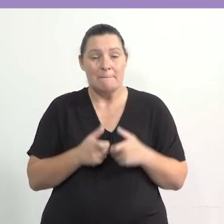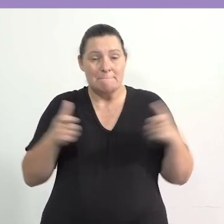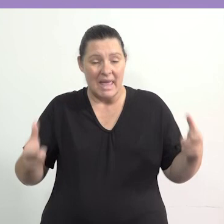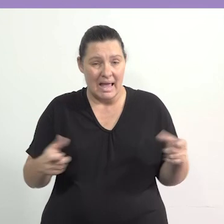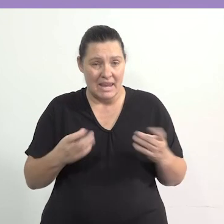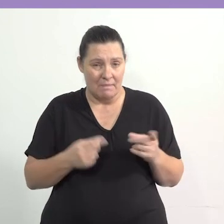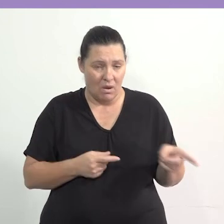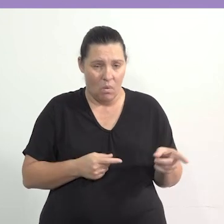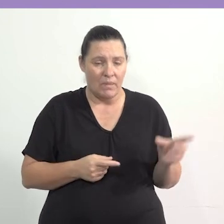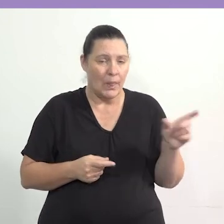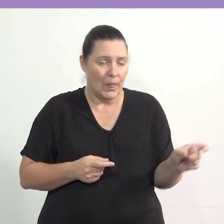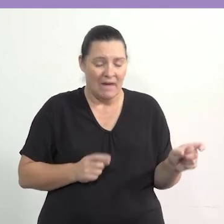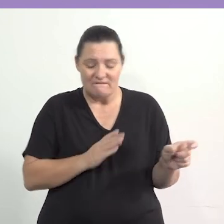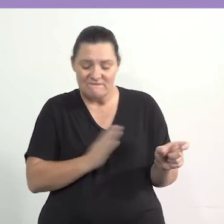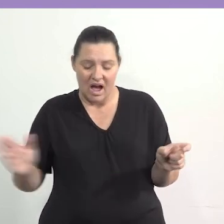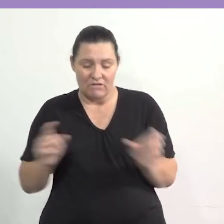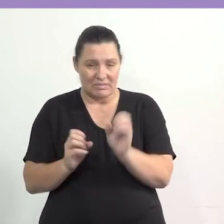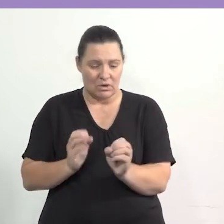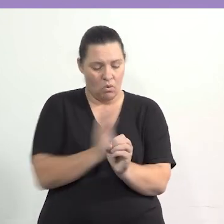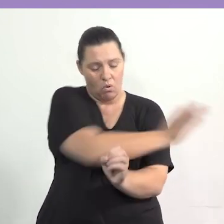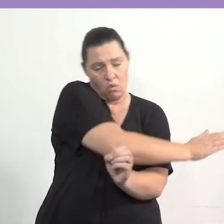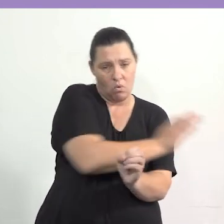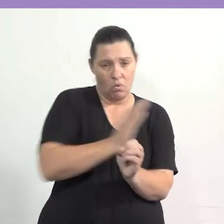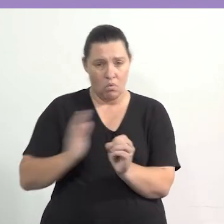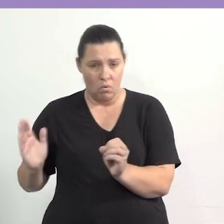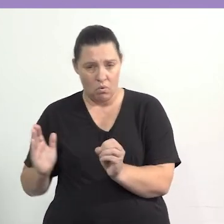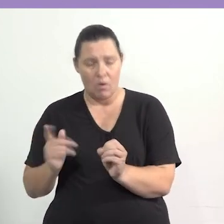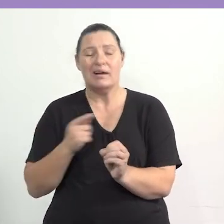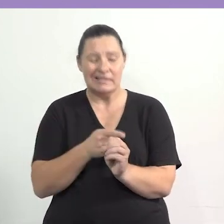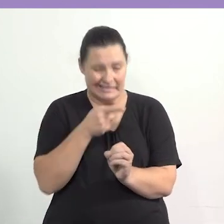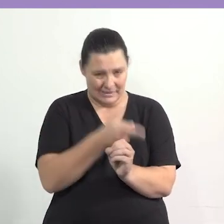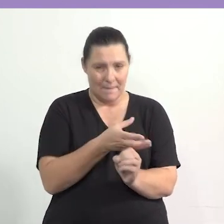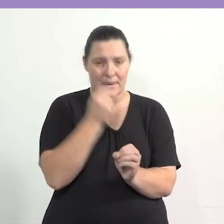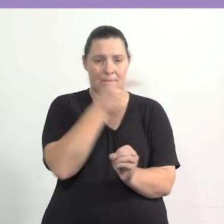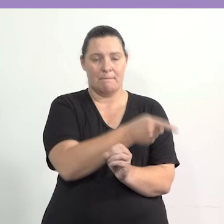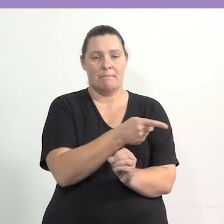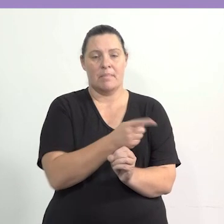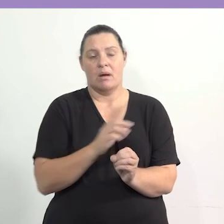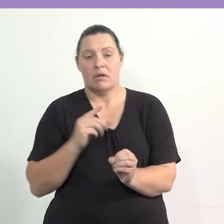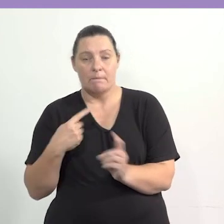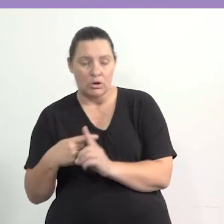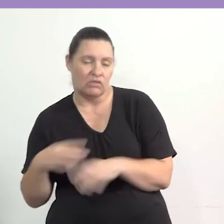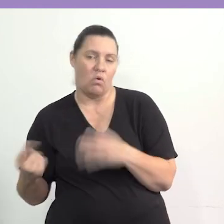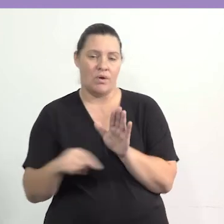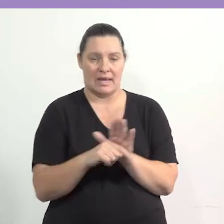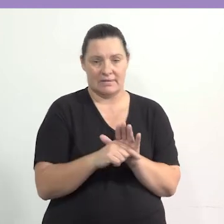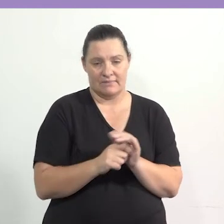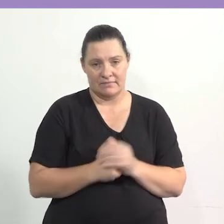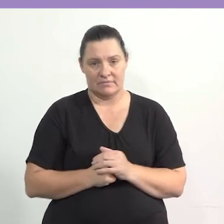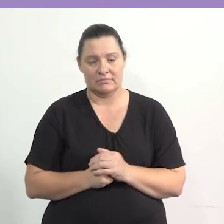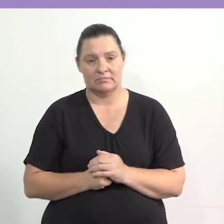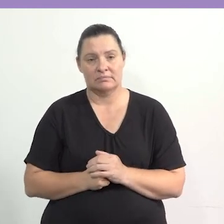sign of the answer will be the same as that of the integer that is furthest away from